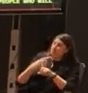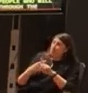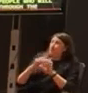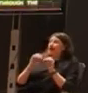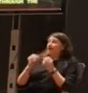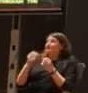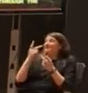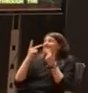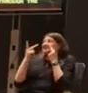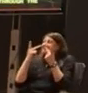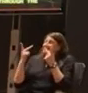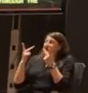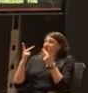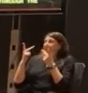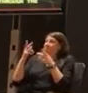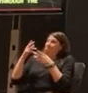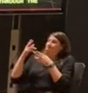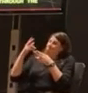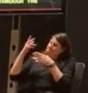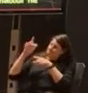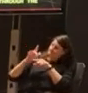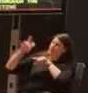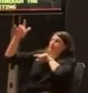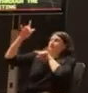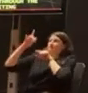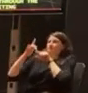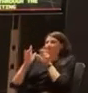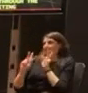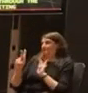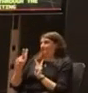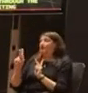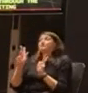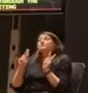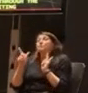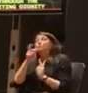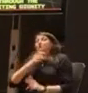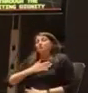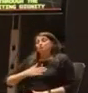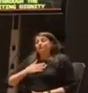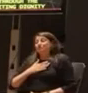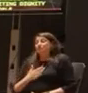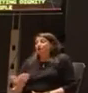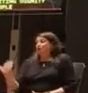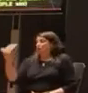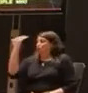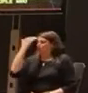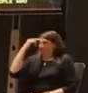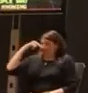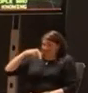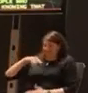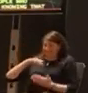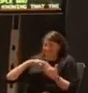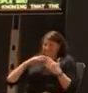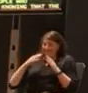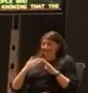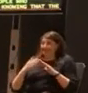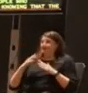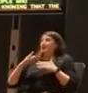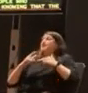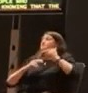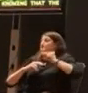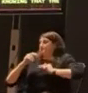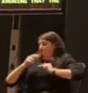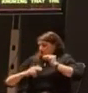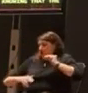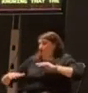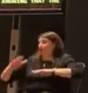dignitaries, people who would appreciate knowing that this city is built